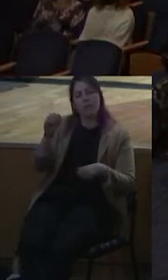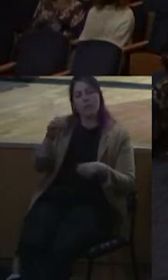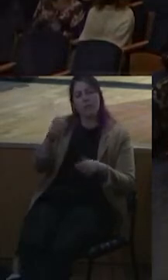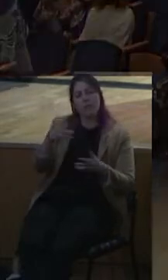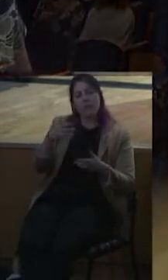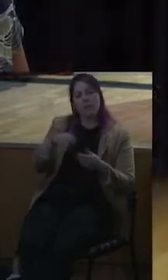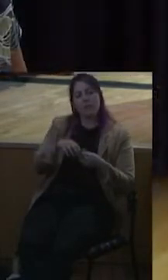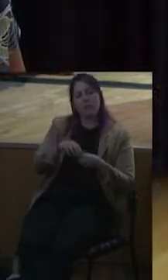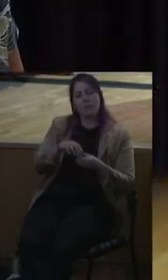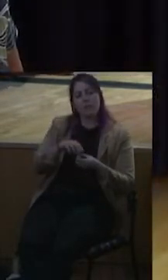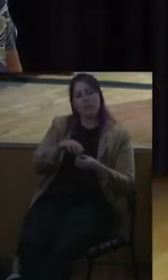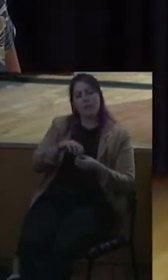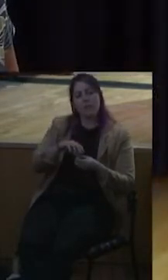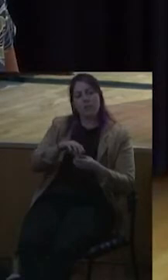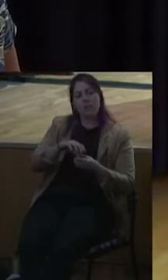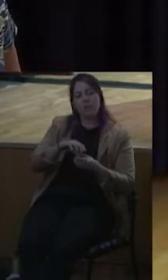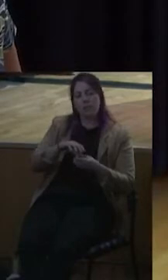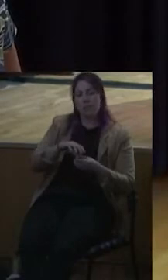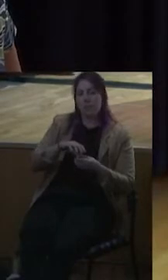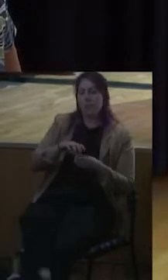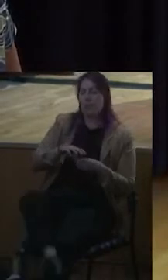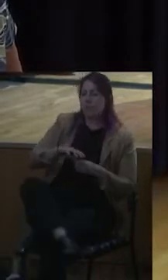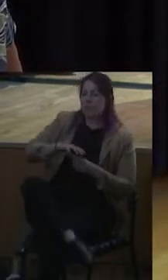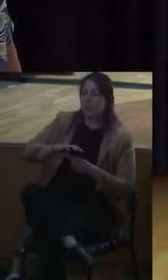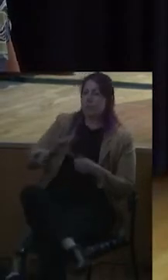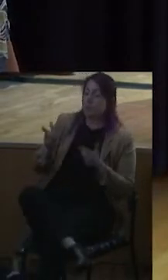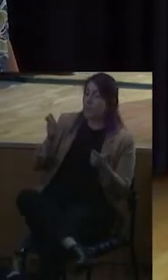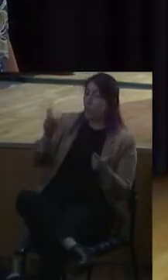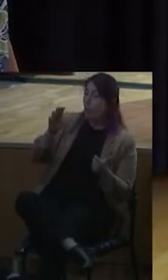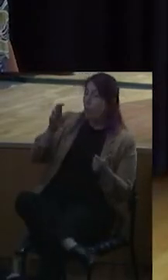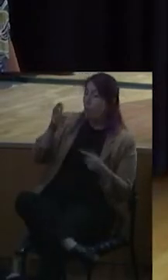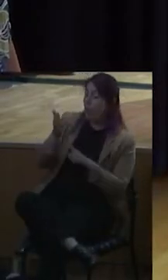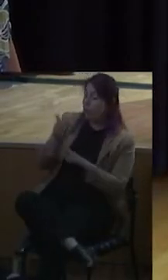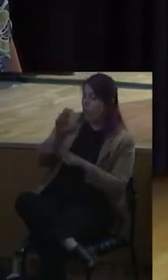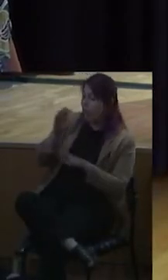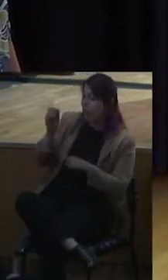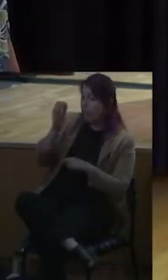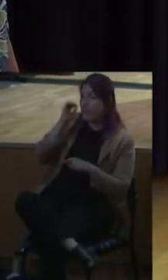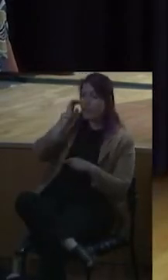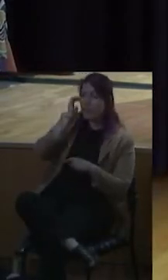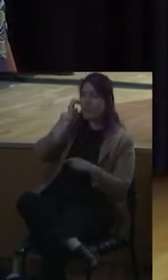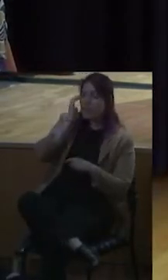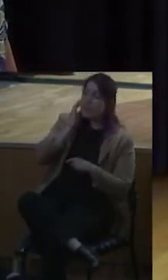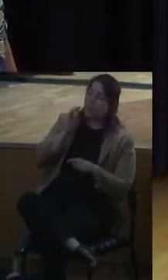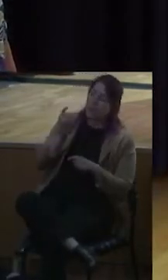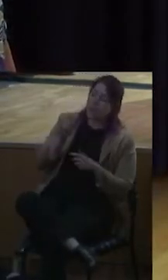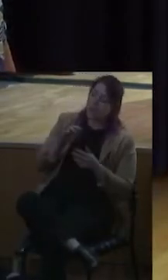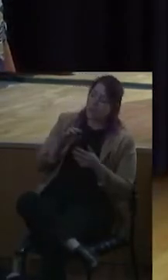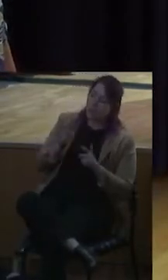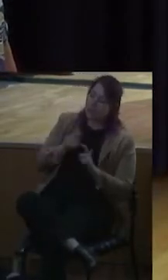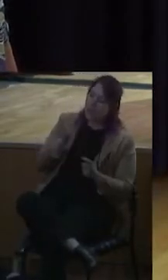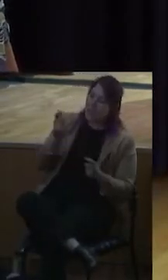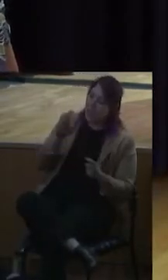So the big hotel companies that end up there, you know, they're the same major hotel chains that are all over the world.